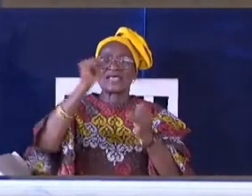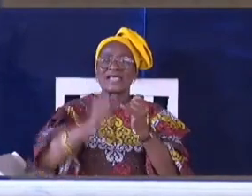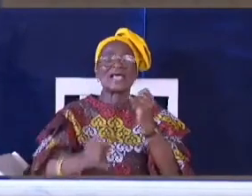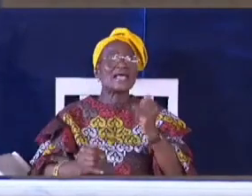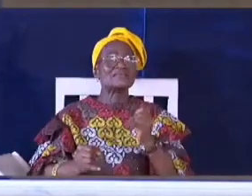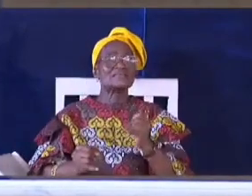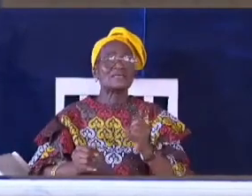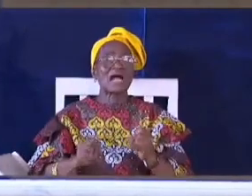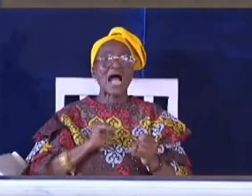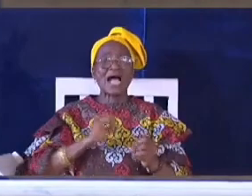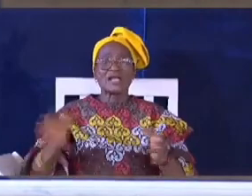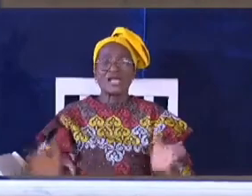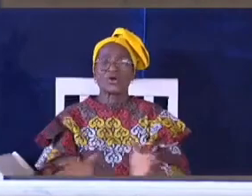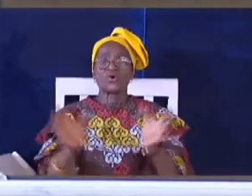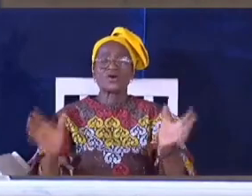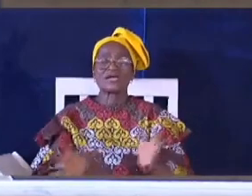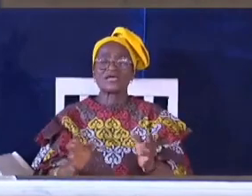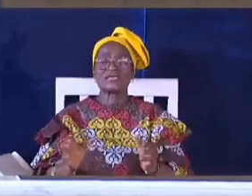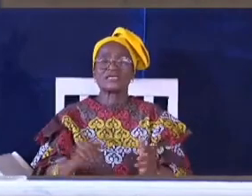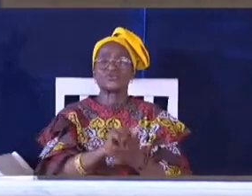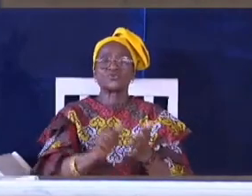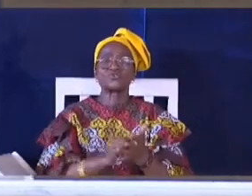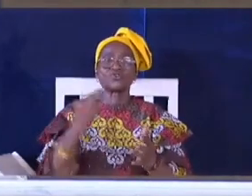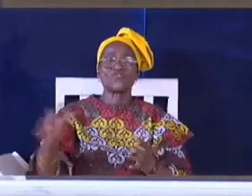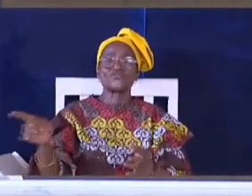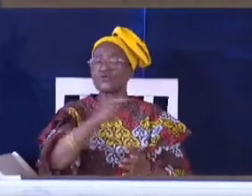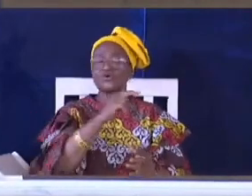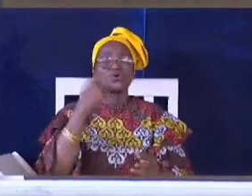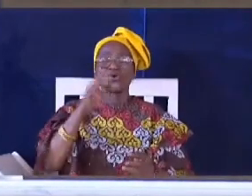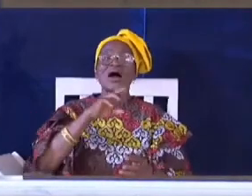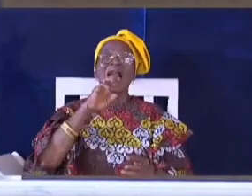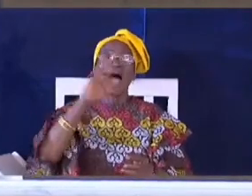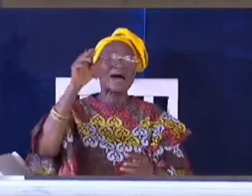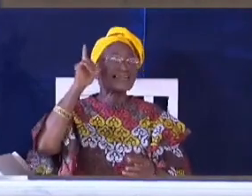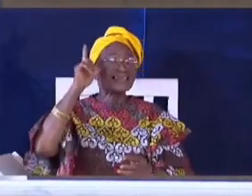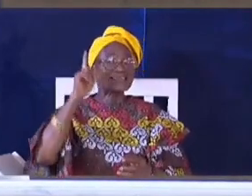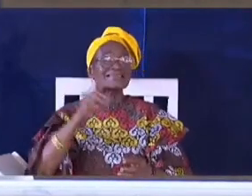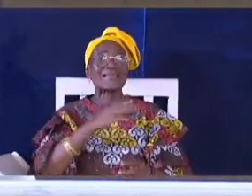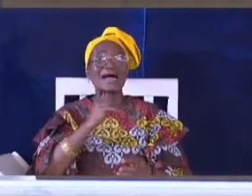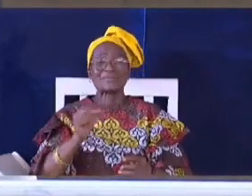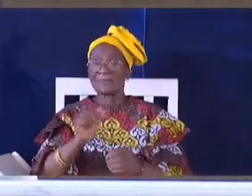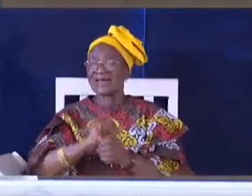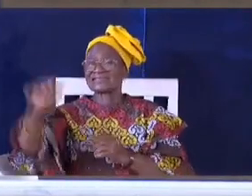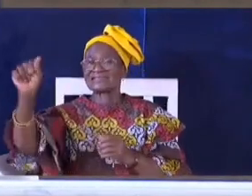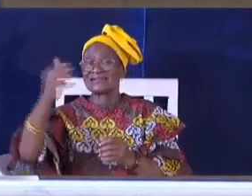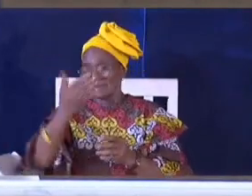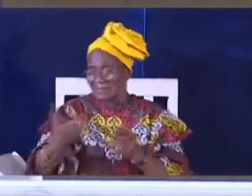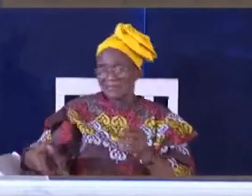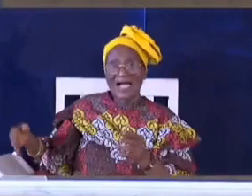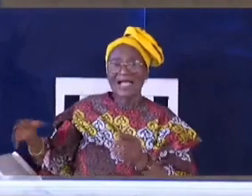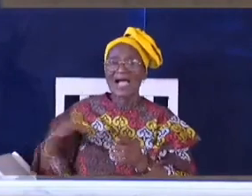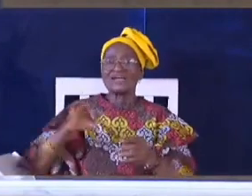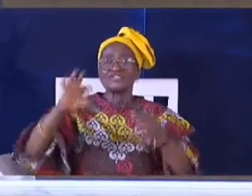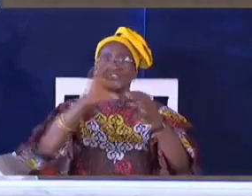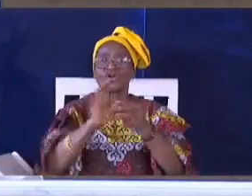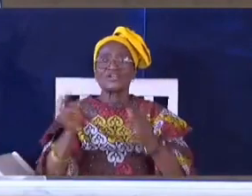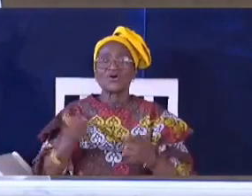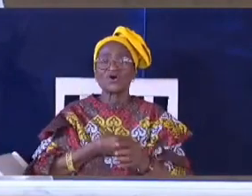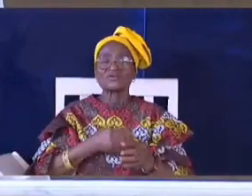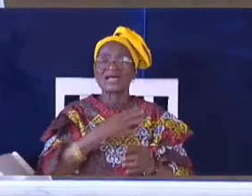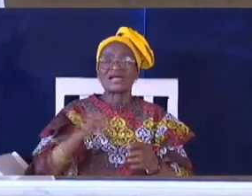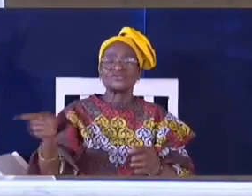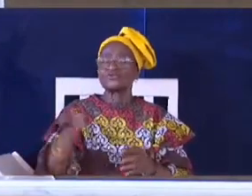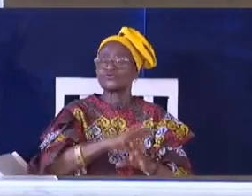So I'm encouraging those of you who are listening, who are passing by, and you are joining us, and you don't have a